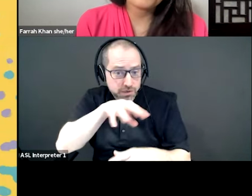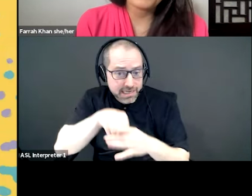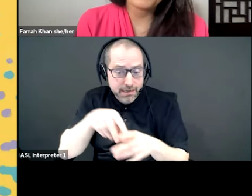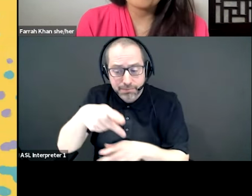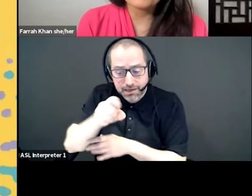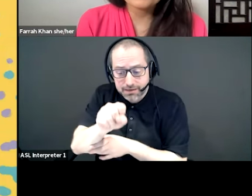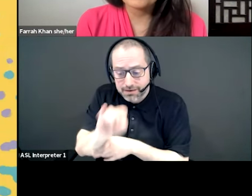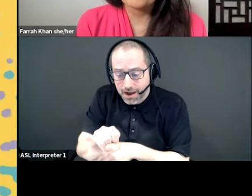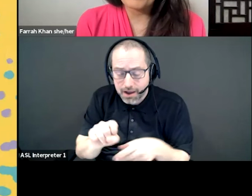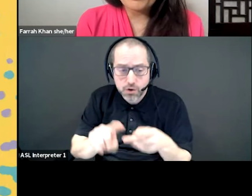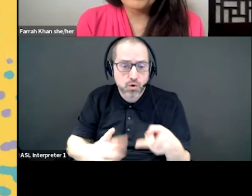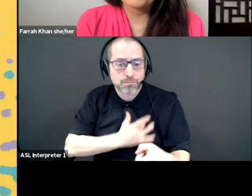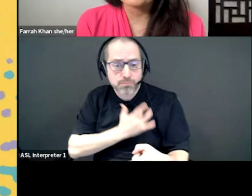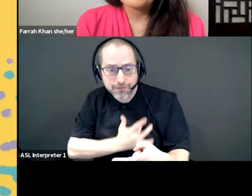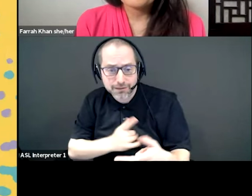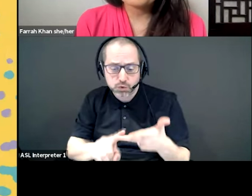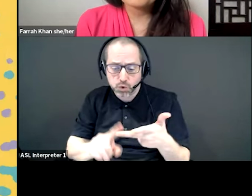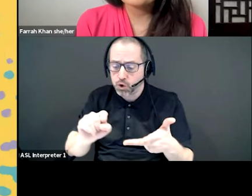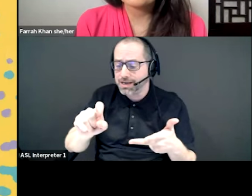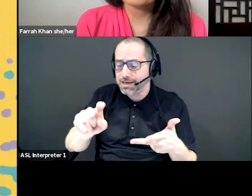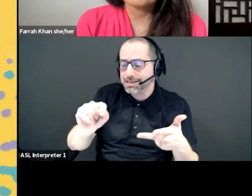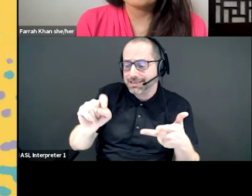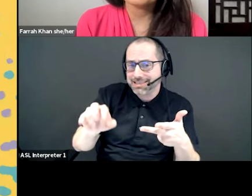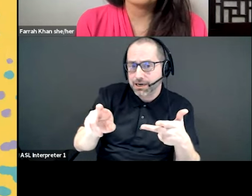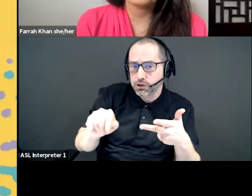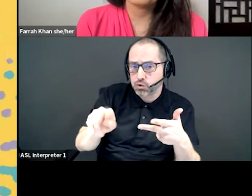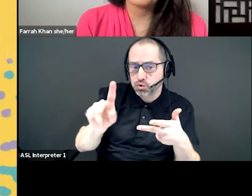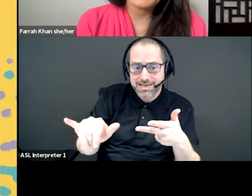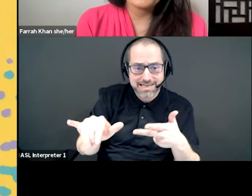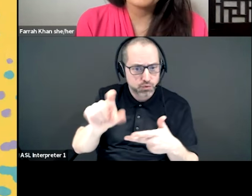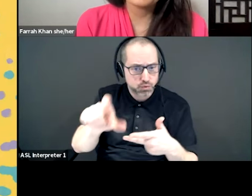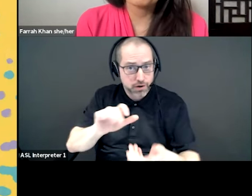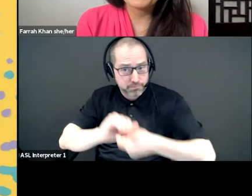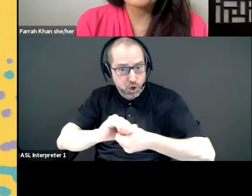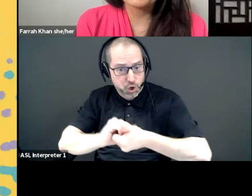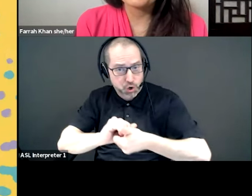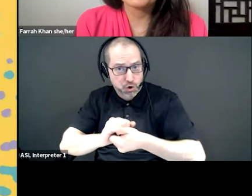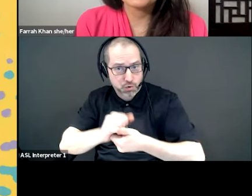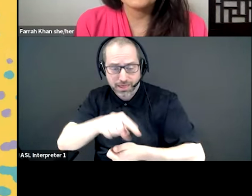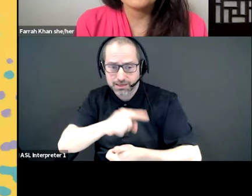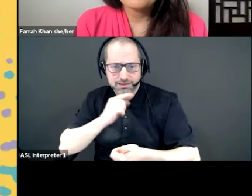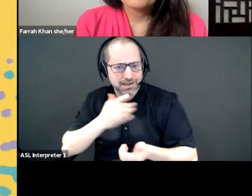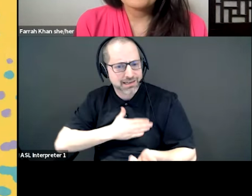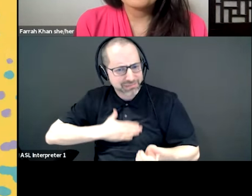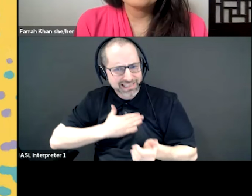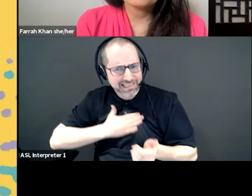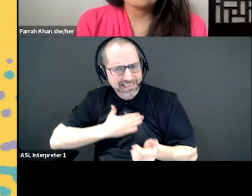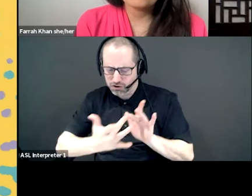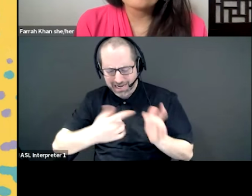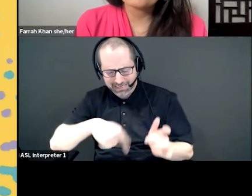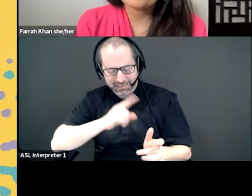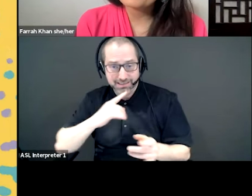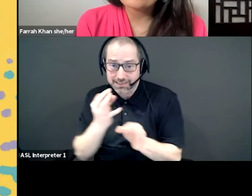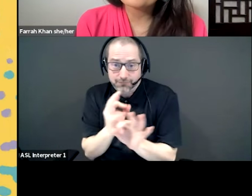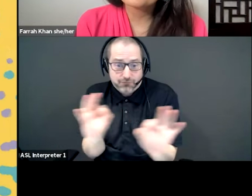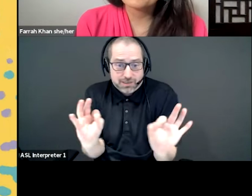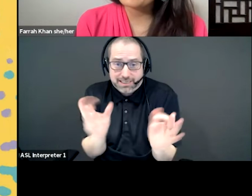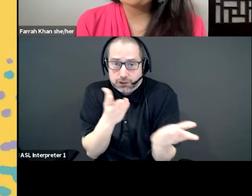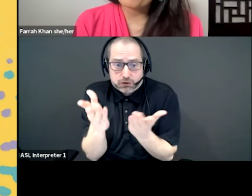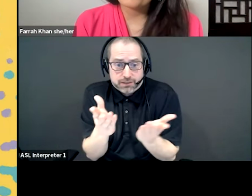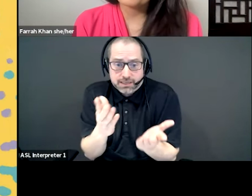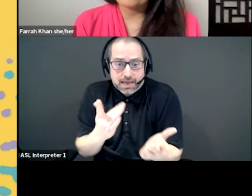or territory that wants to partner with us, please reach out. We want to. It's free, and it's pretty exciting to see kind of the work of your